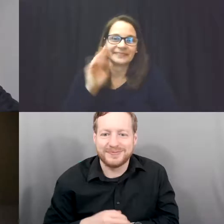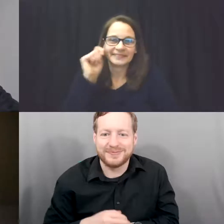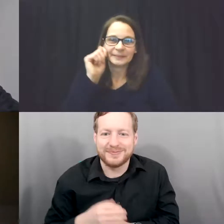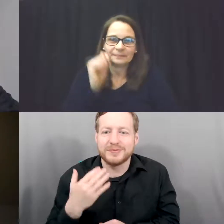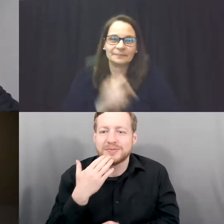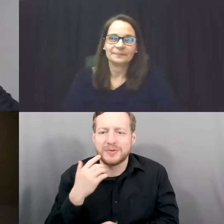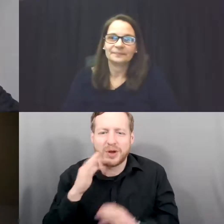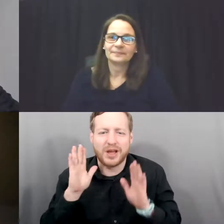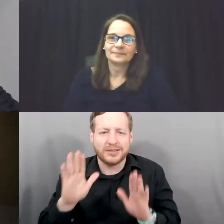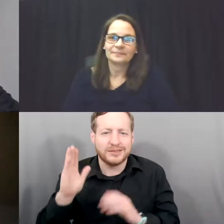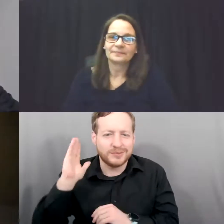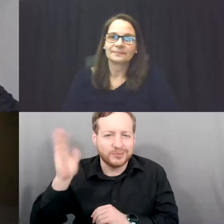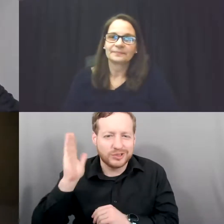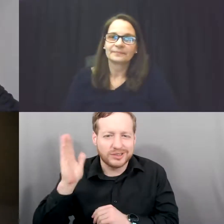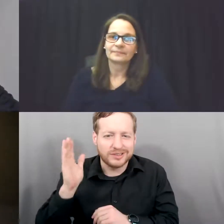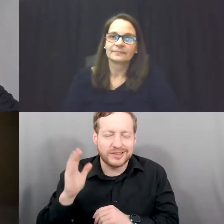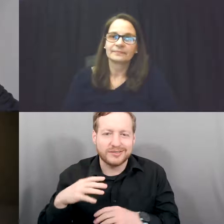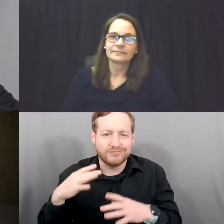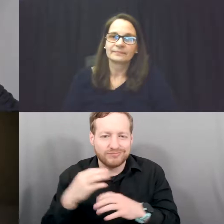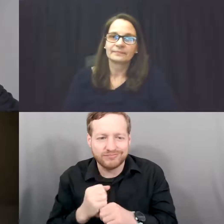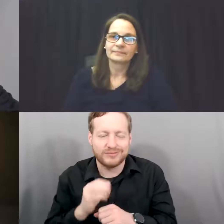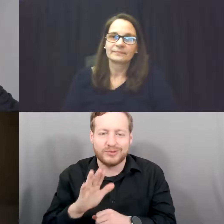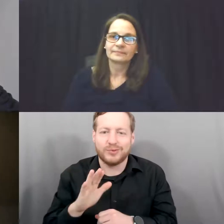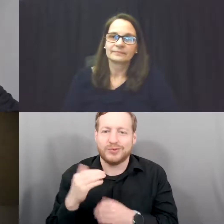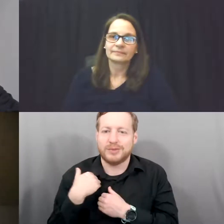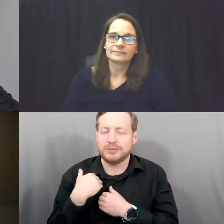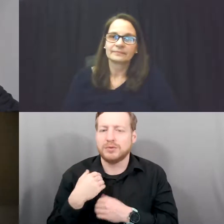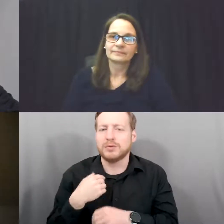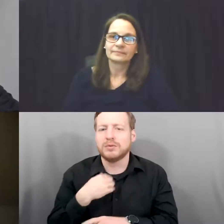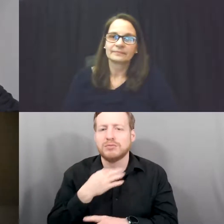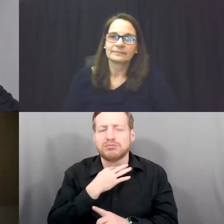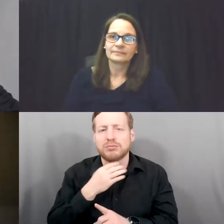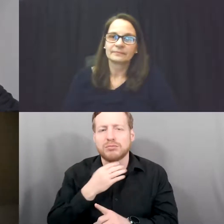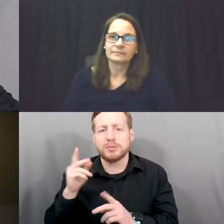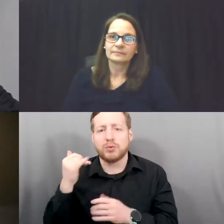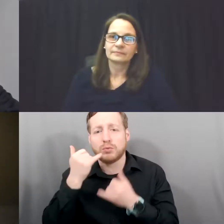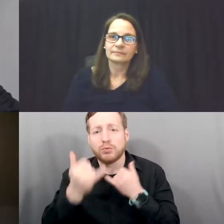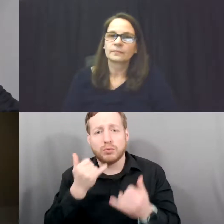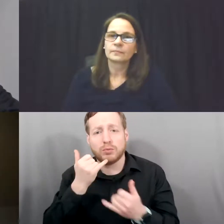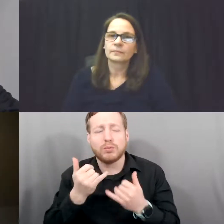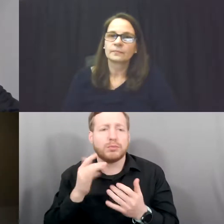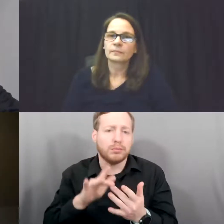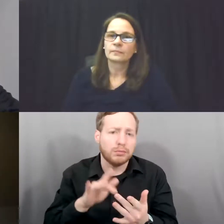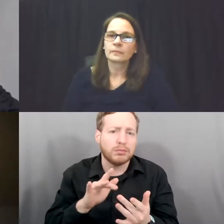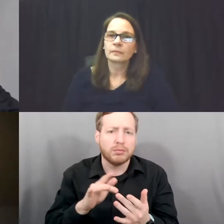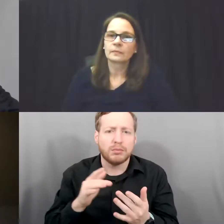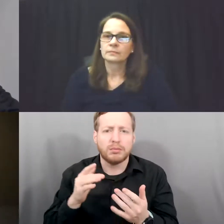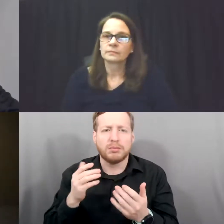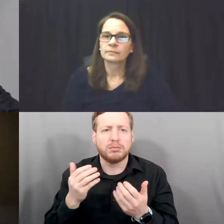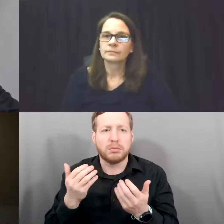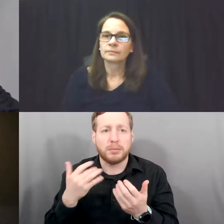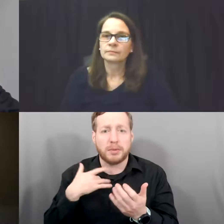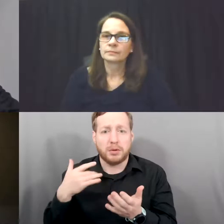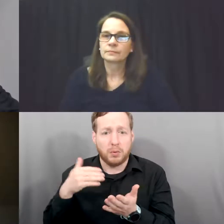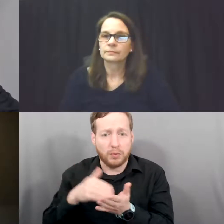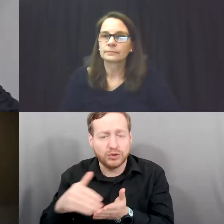Tim saying, that was an excellent presentation, Pam, very succinct, to the point, very good. So if